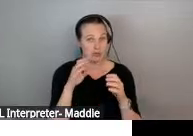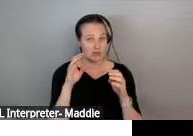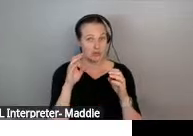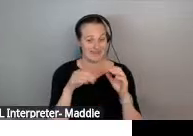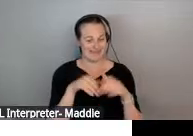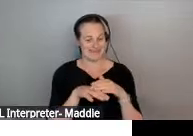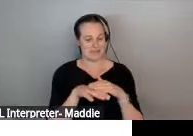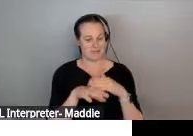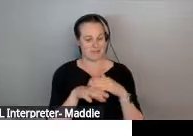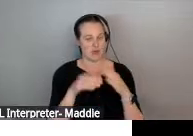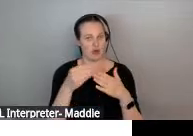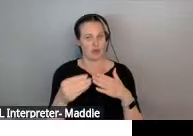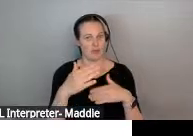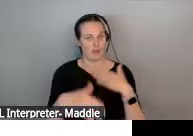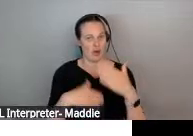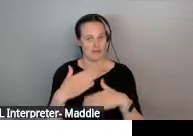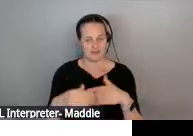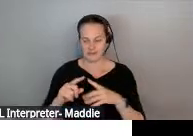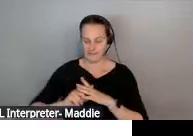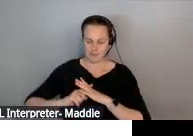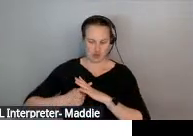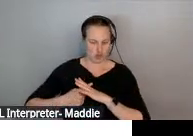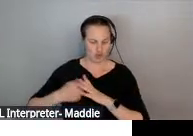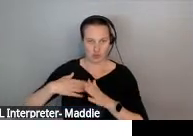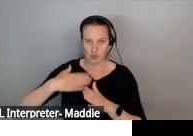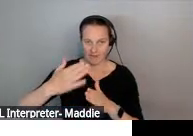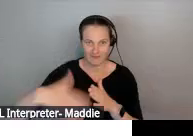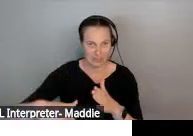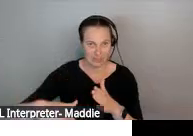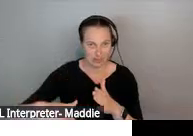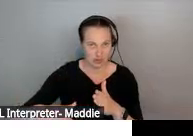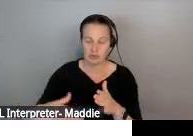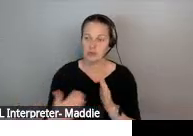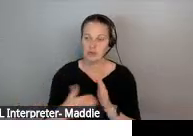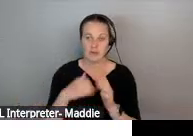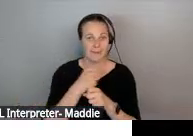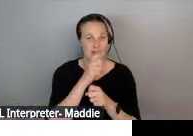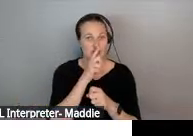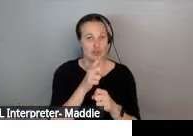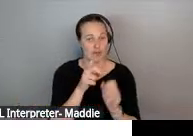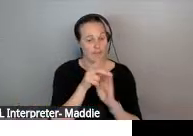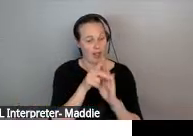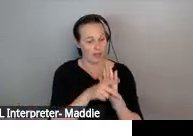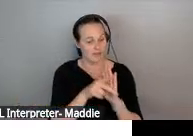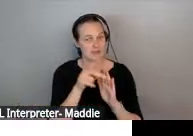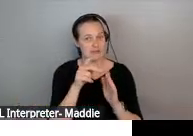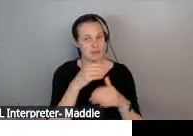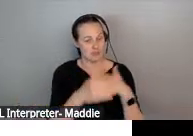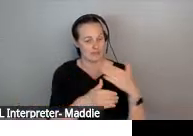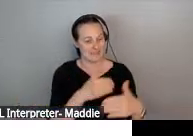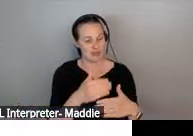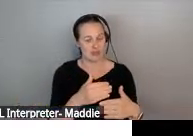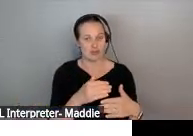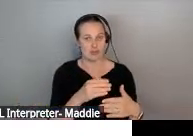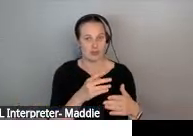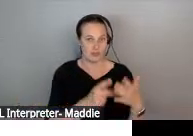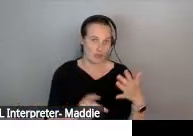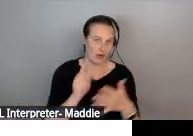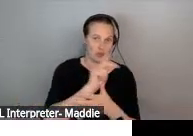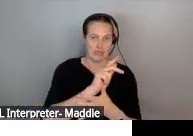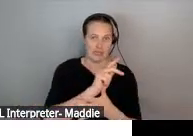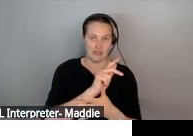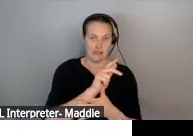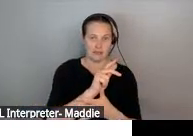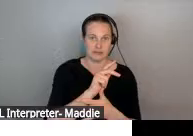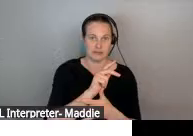this is throughout the process, is making sure, again, policies and procedures should prioritize accessibility. And then that